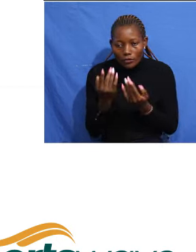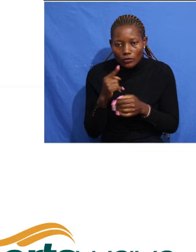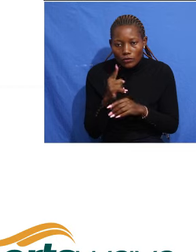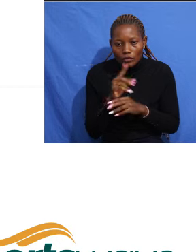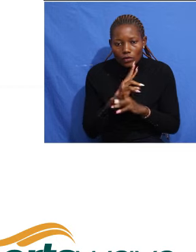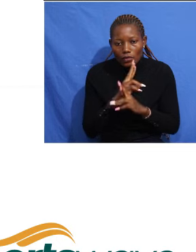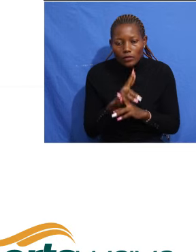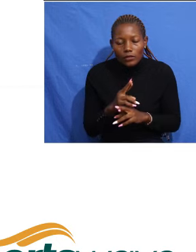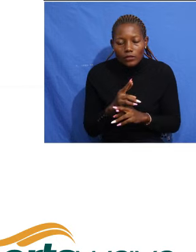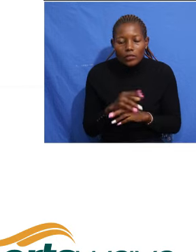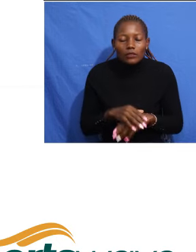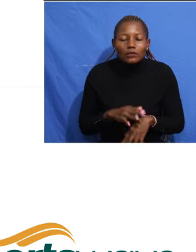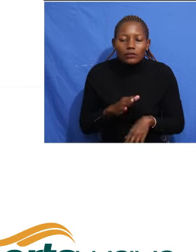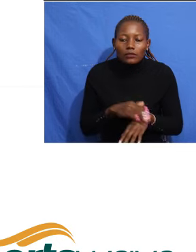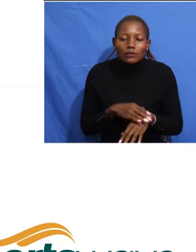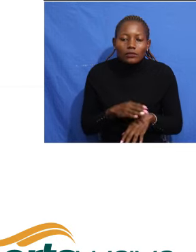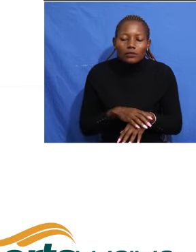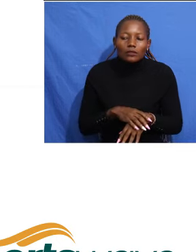only um,